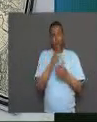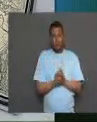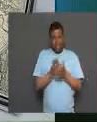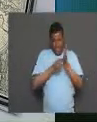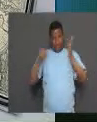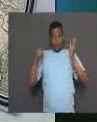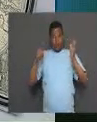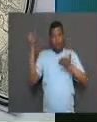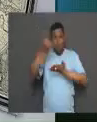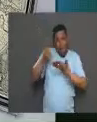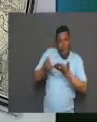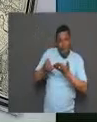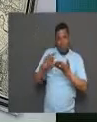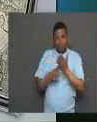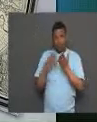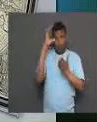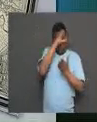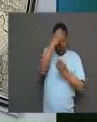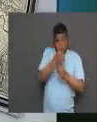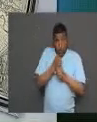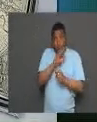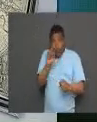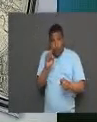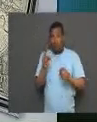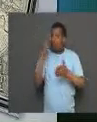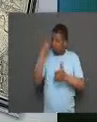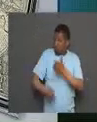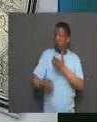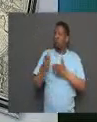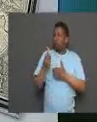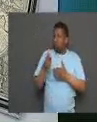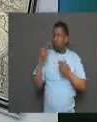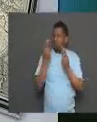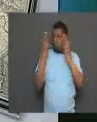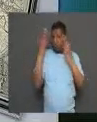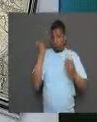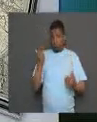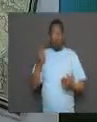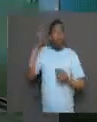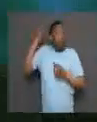Clearly, maps were often considered to be very valuable by our ancestors.